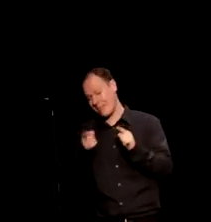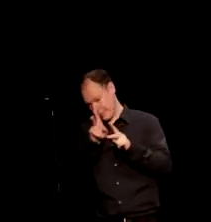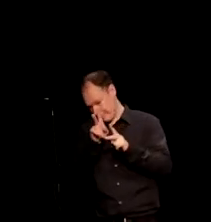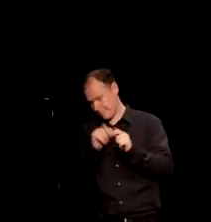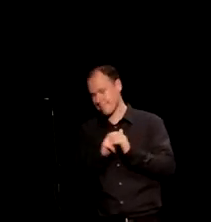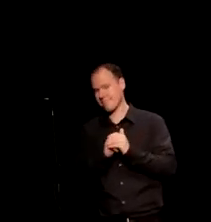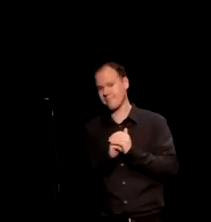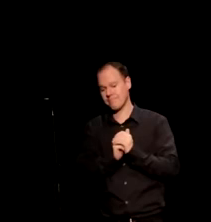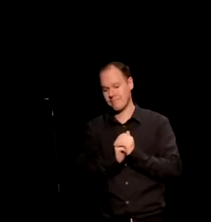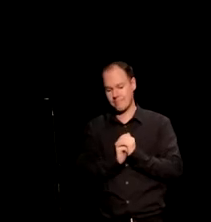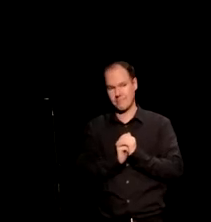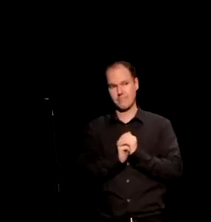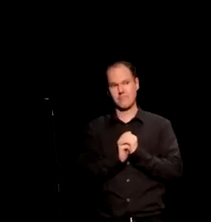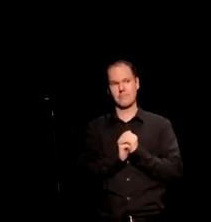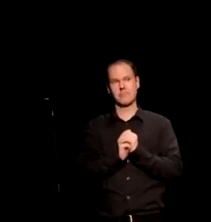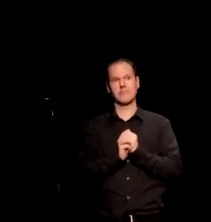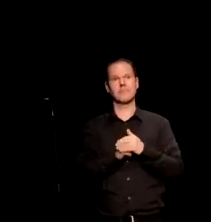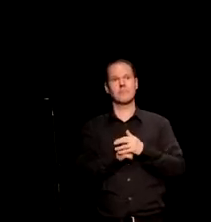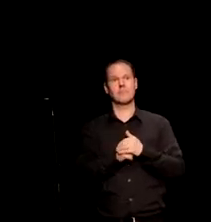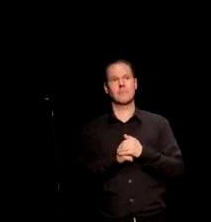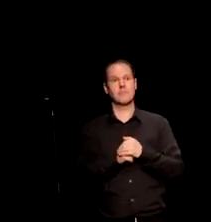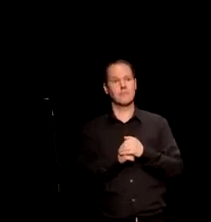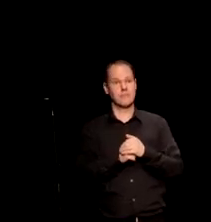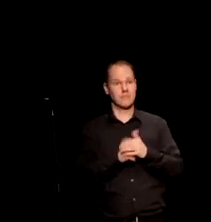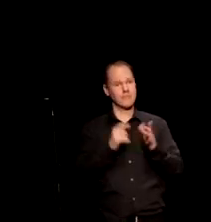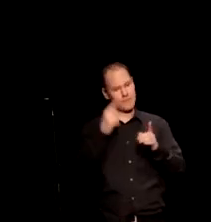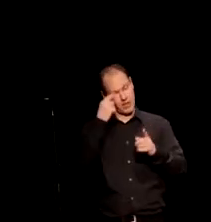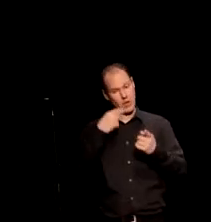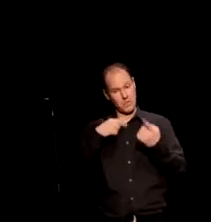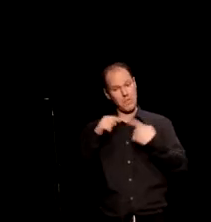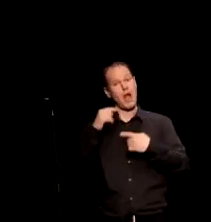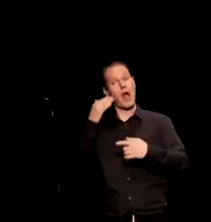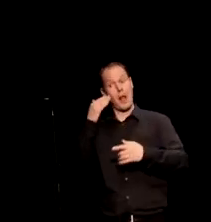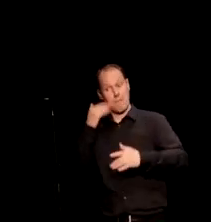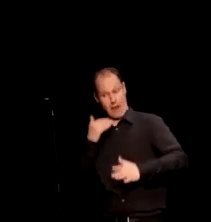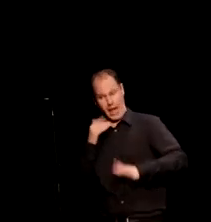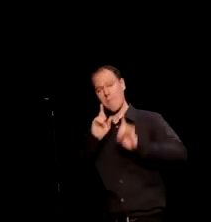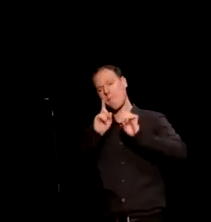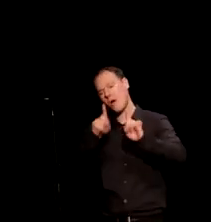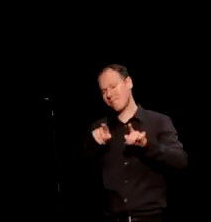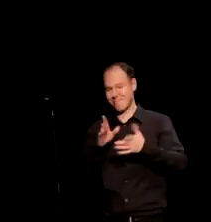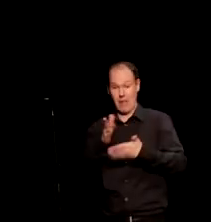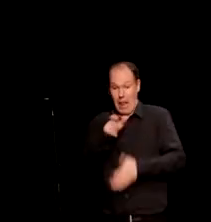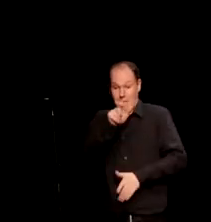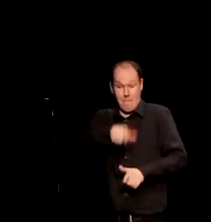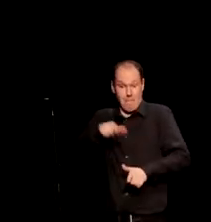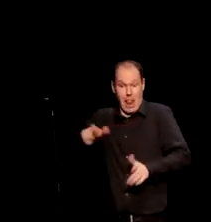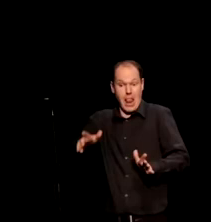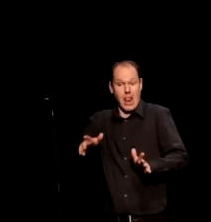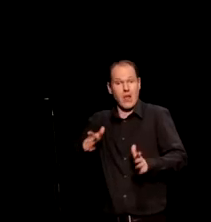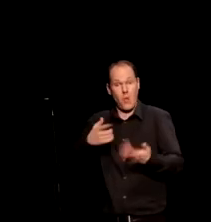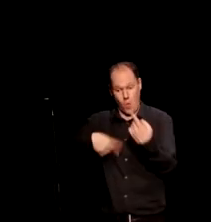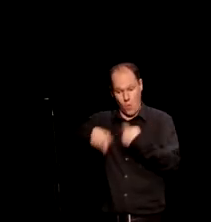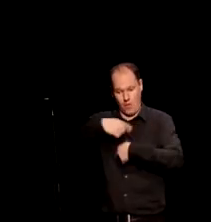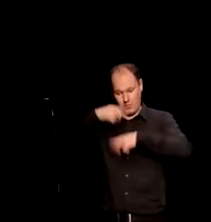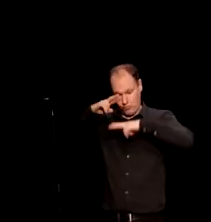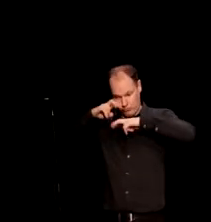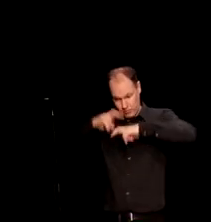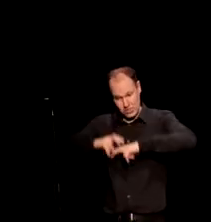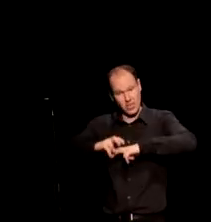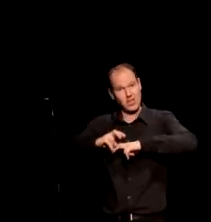that not just as Black people, but as people, we research